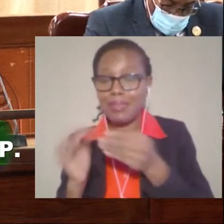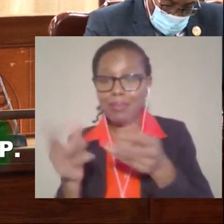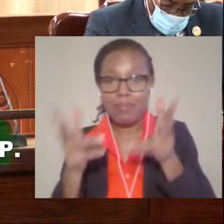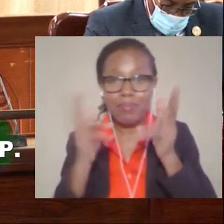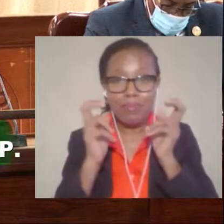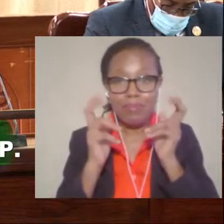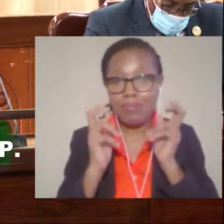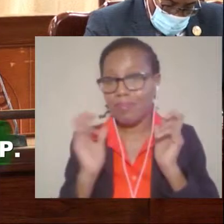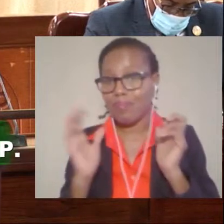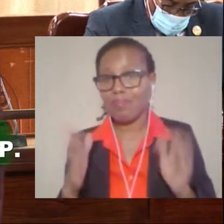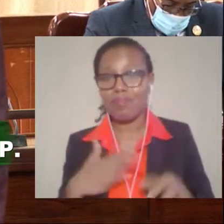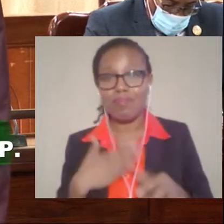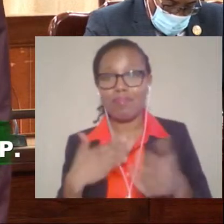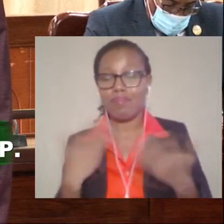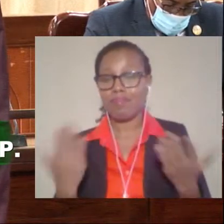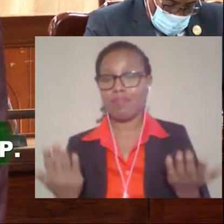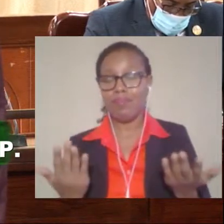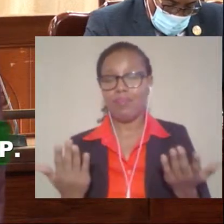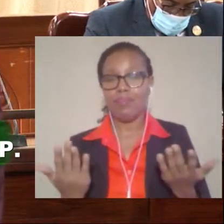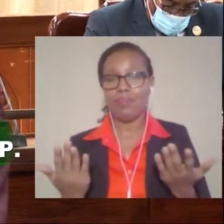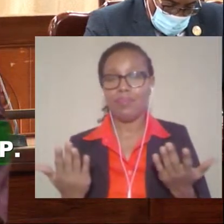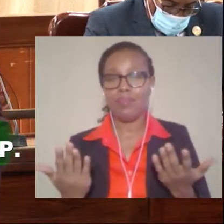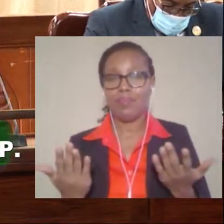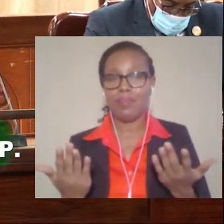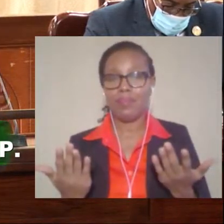Now, the matter of the